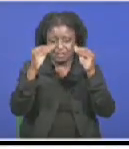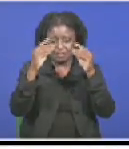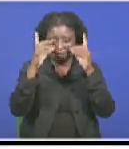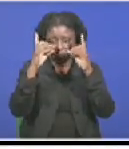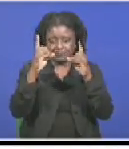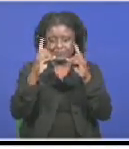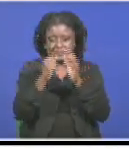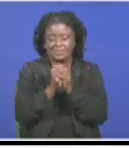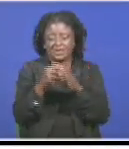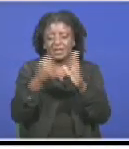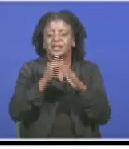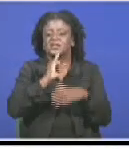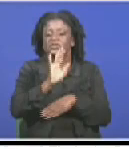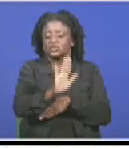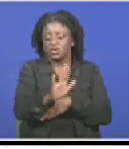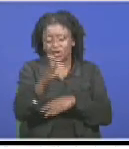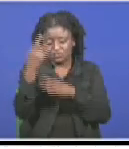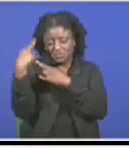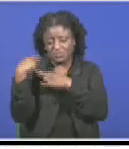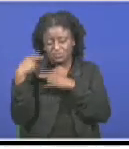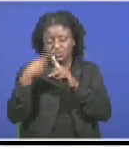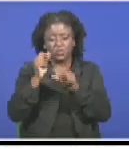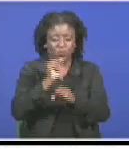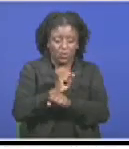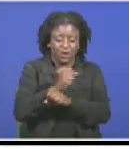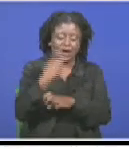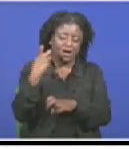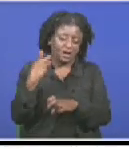it's your responsibility